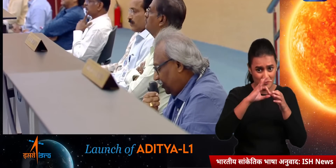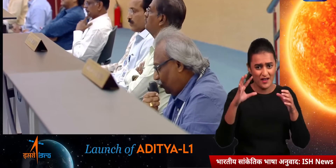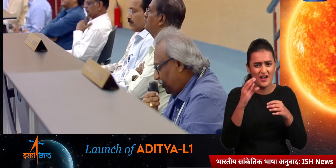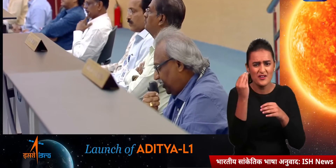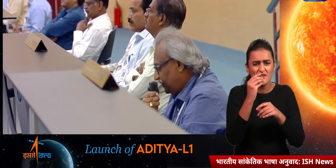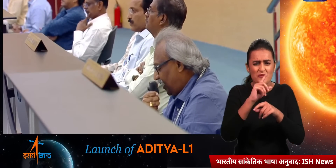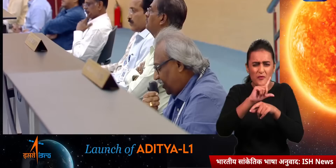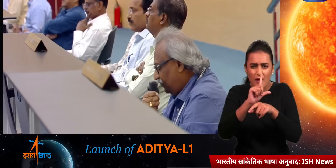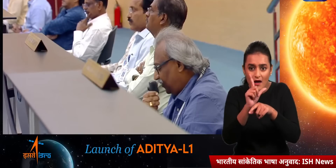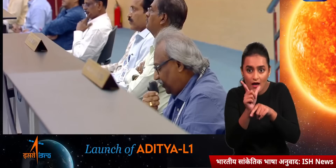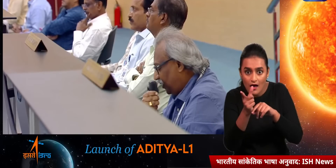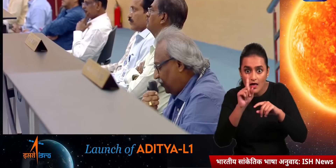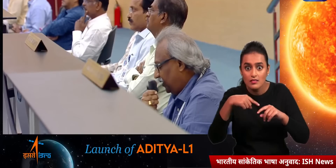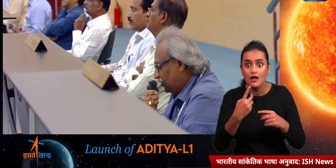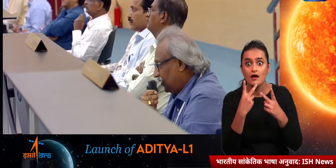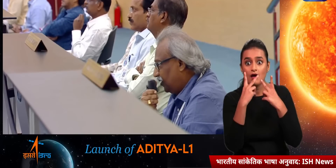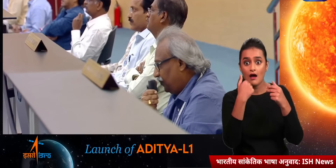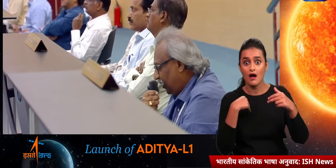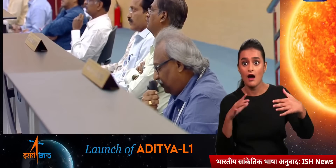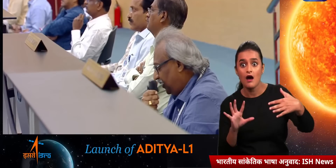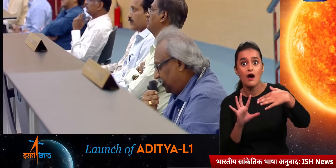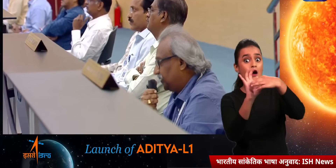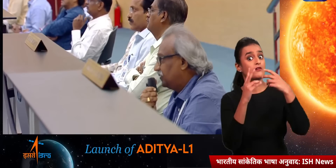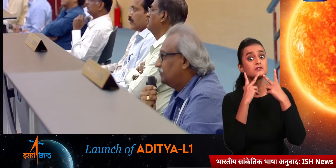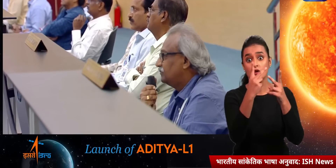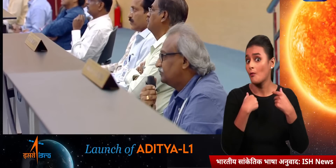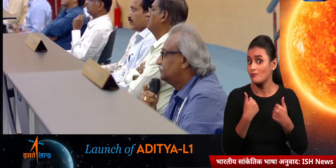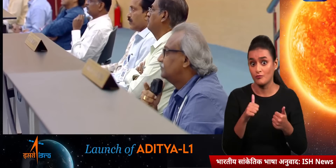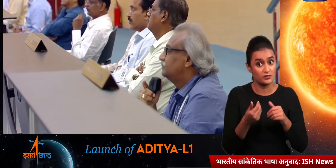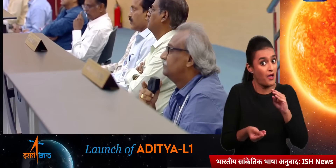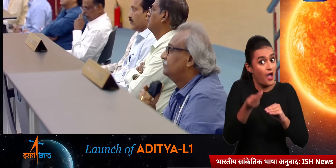period, ground trace and flight parameters will not be updated.